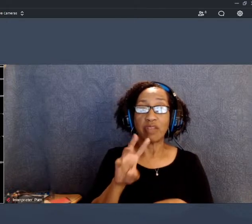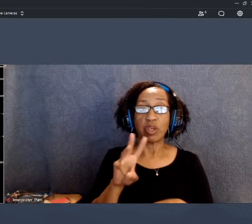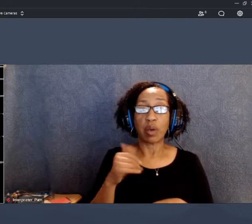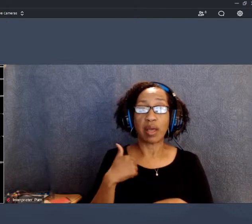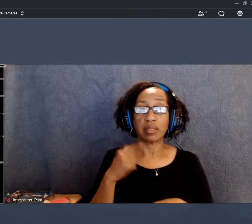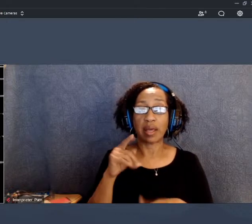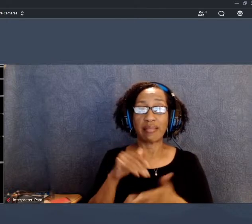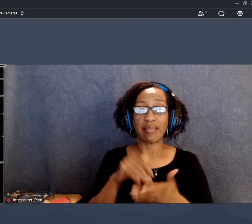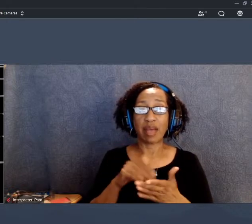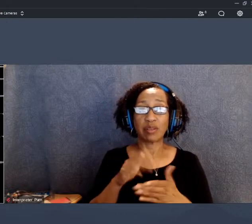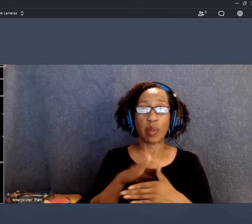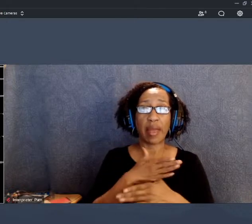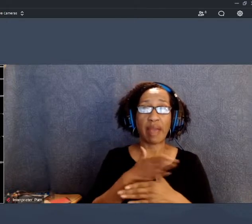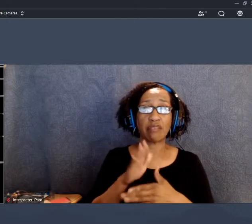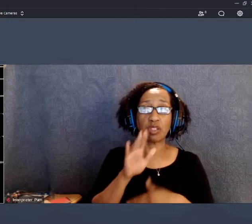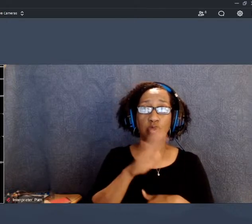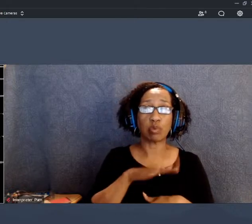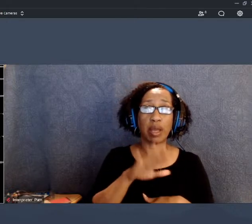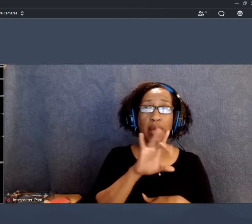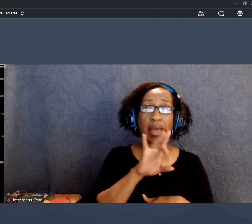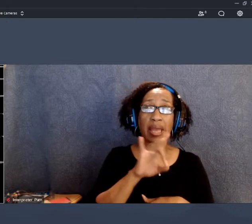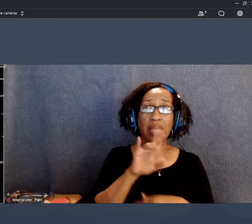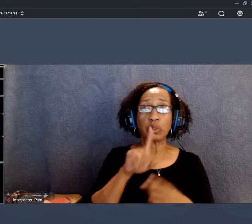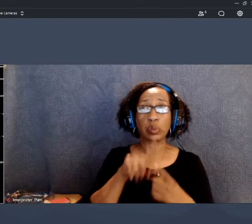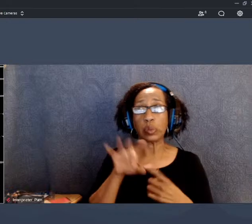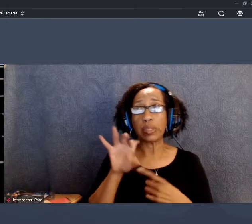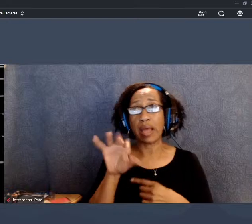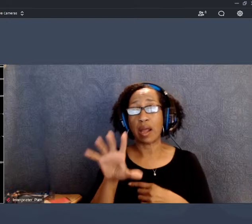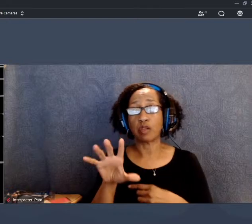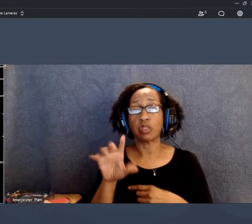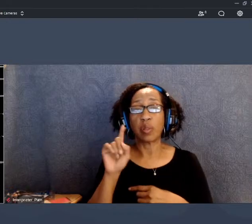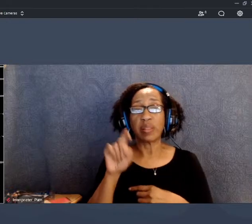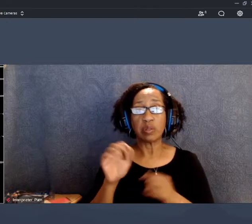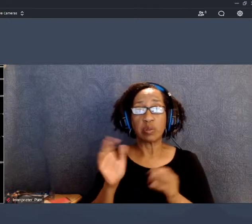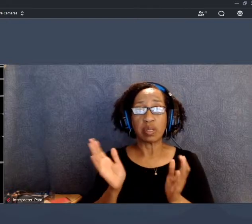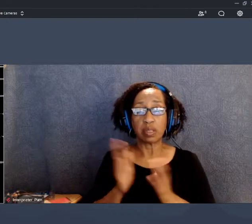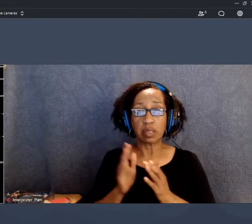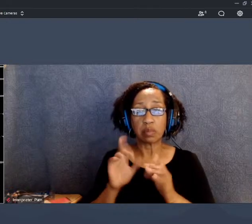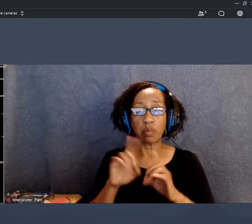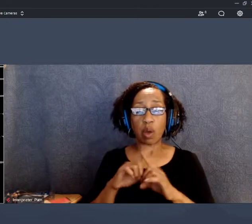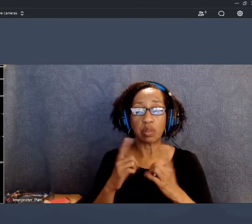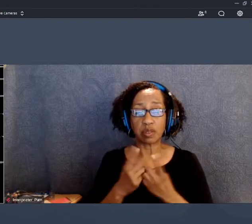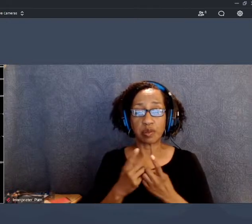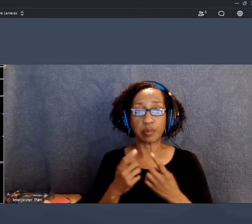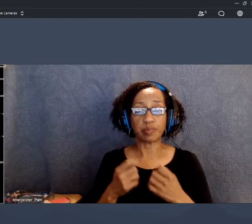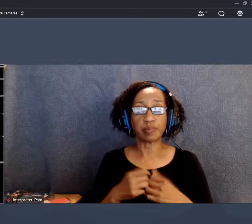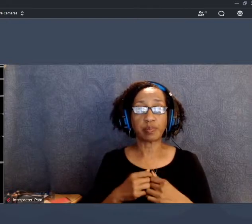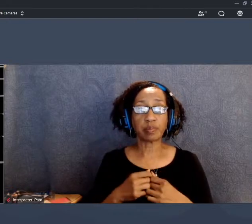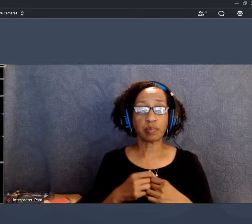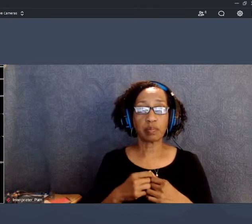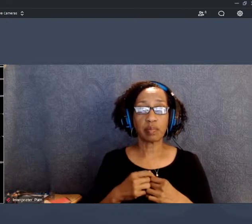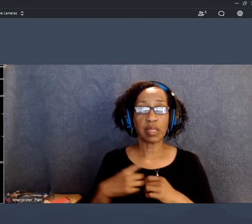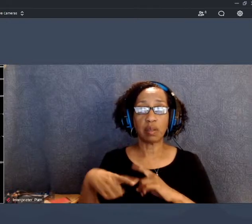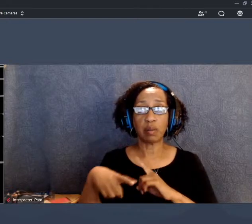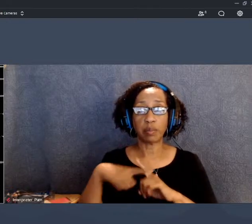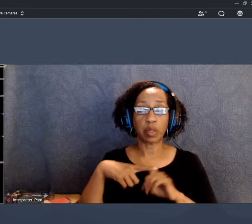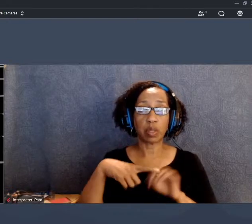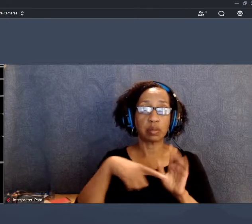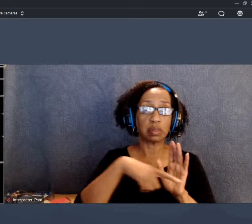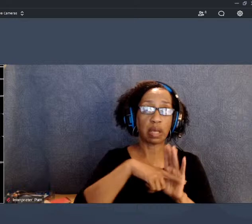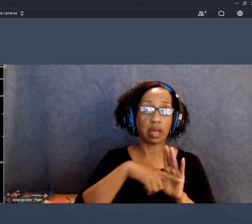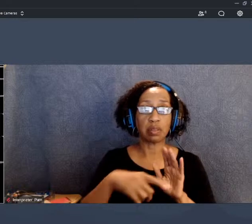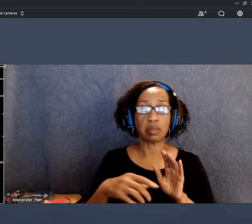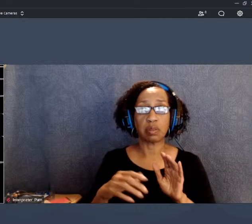to 900. So this would be one of our smaller districts. So the benefits of if there are any pros and cons to a smaller versus a